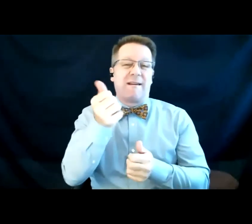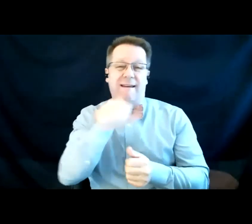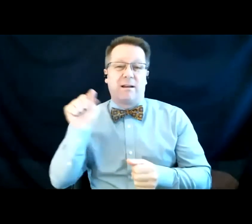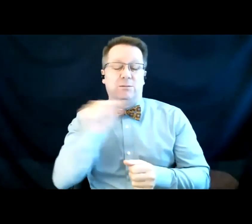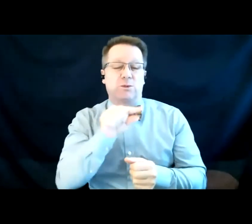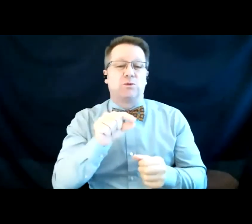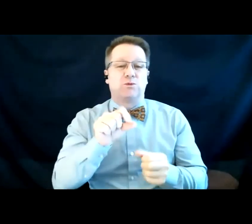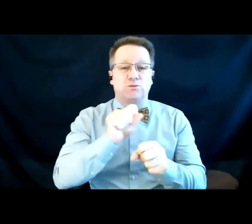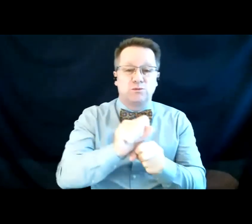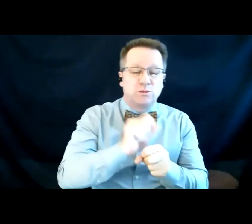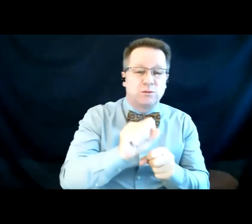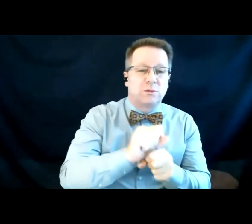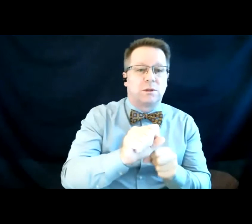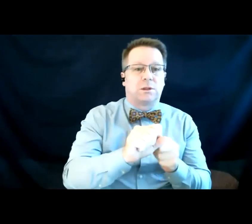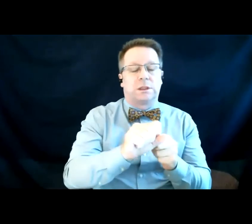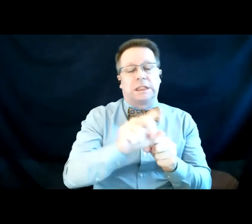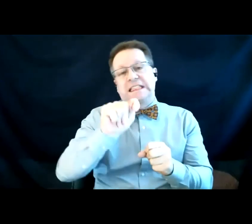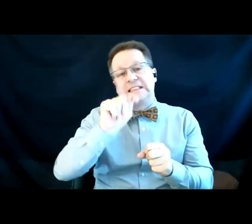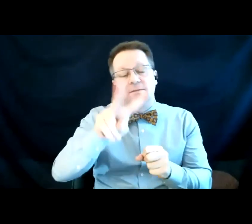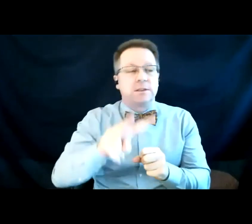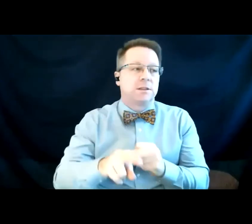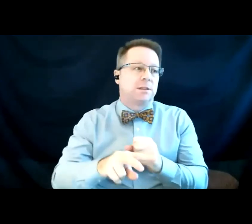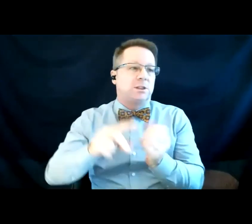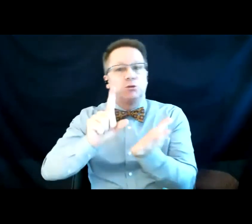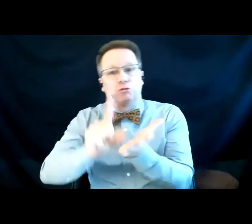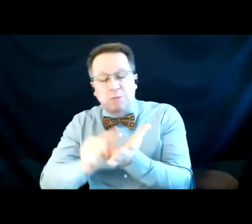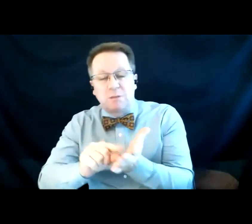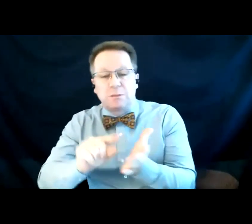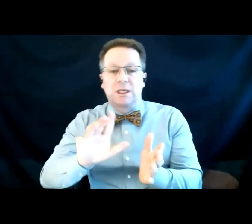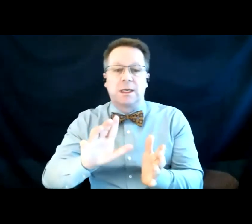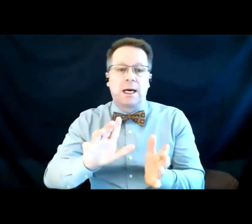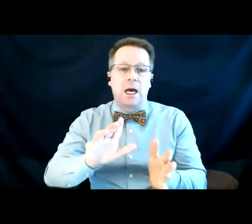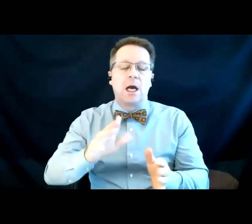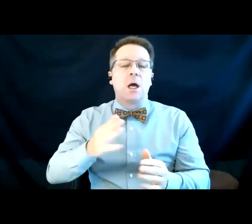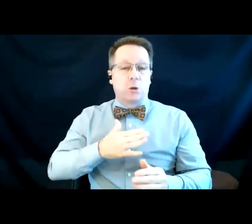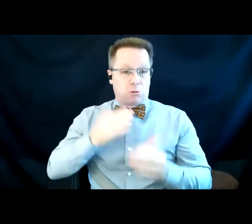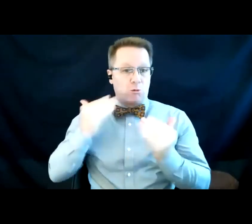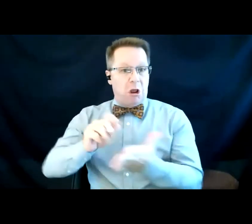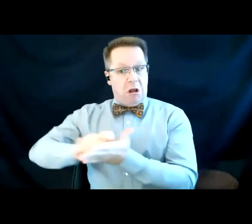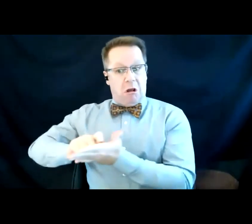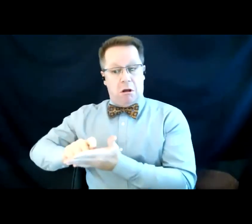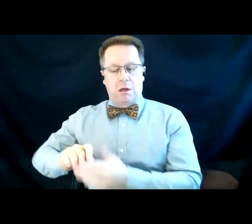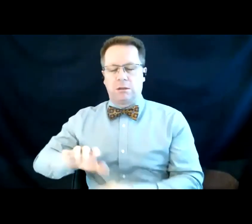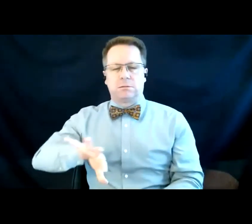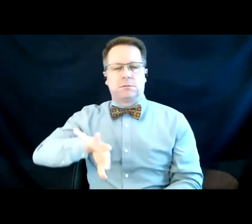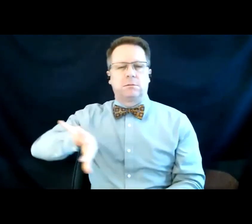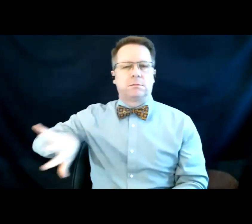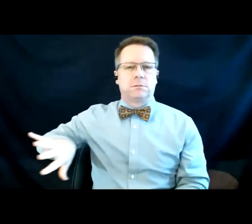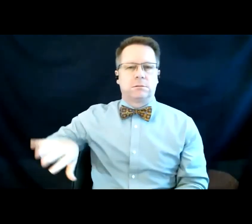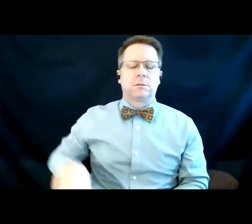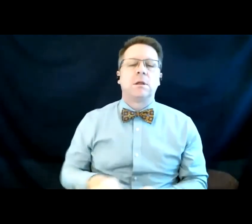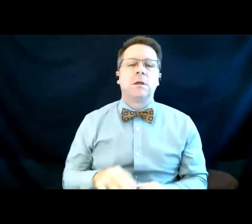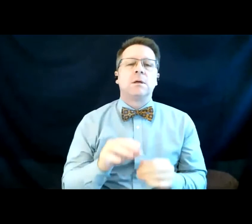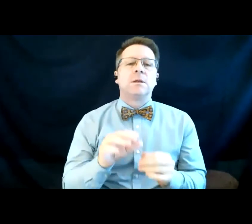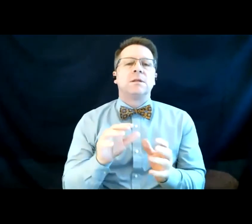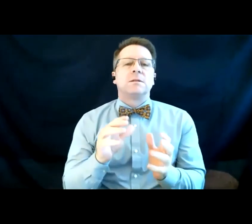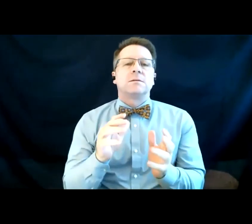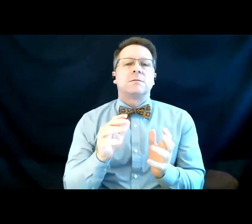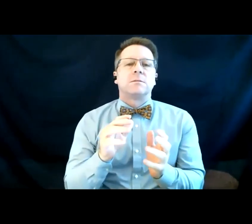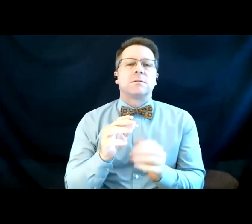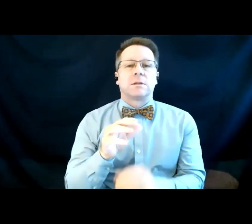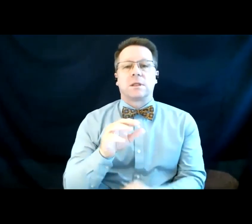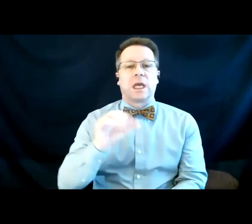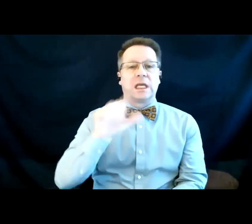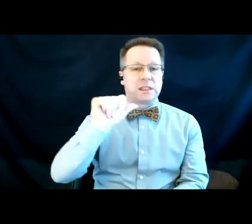going to be talking today about what's happening at the Supreme Court with the issues that the ACLU is litigating and the issues